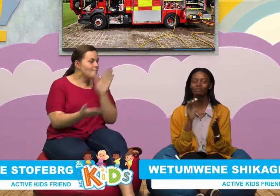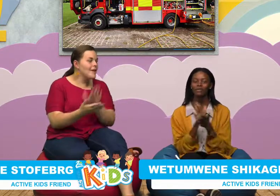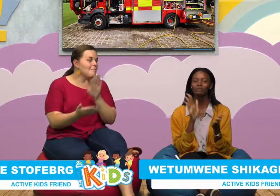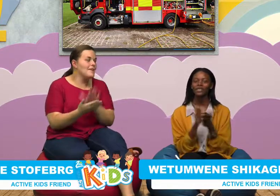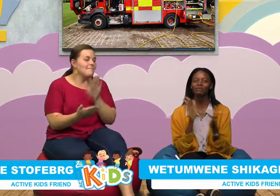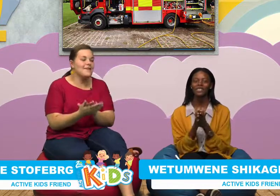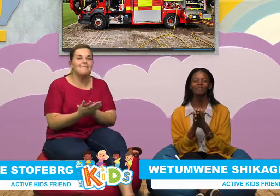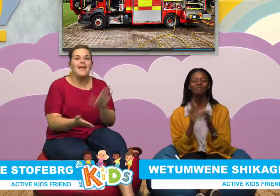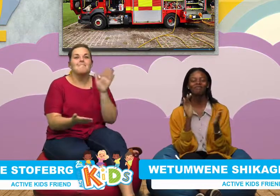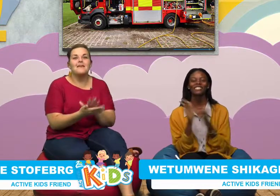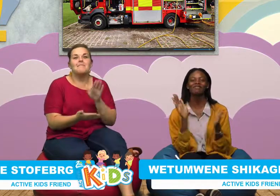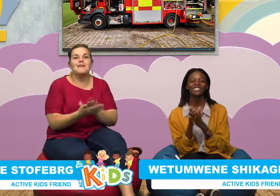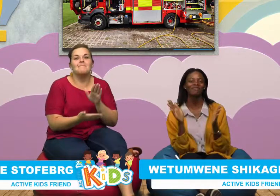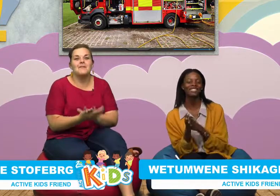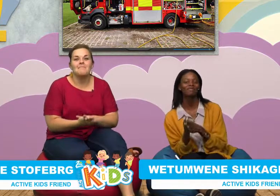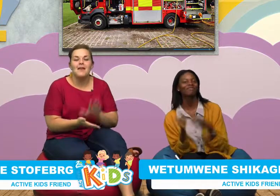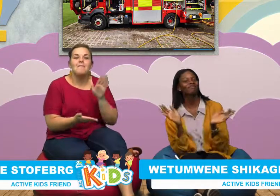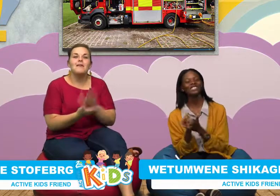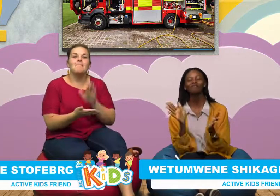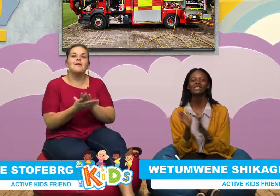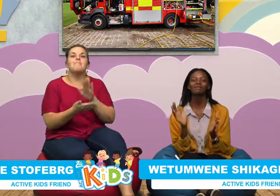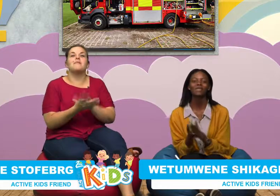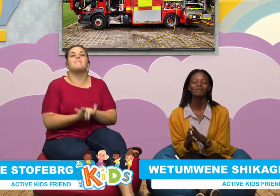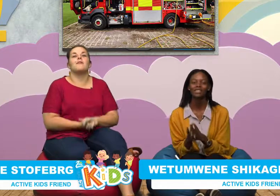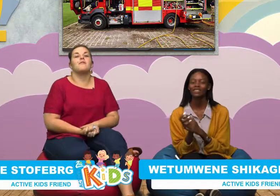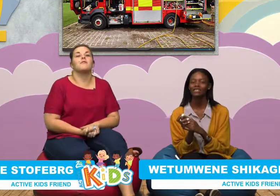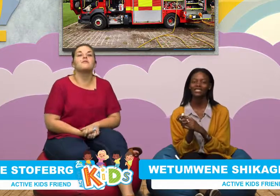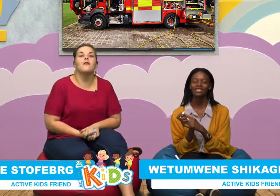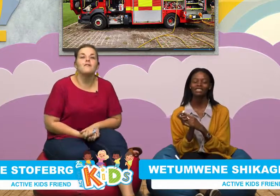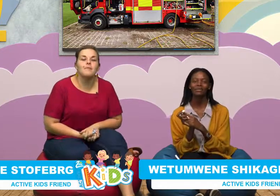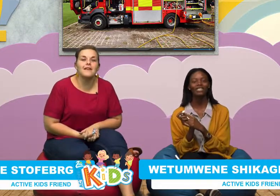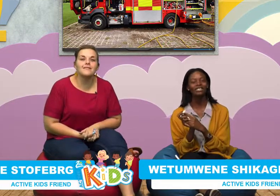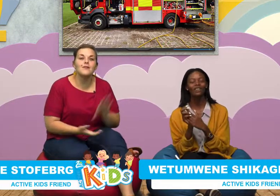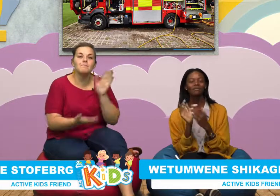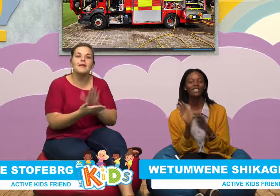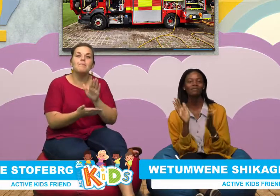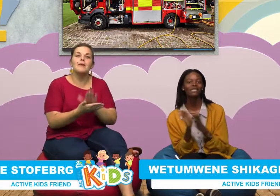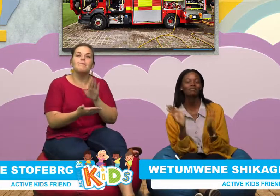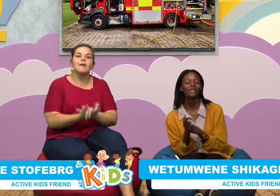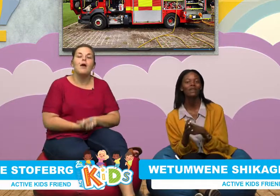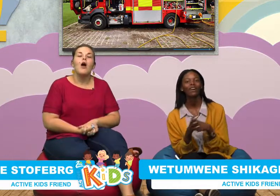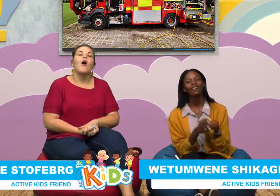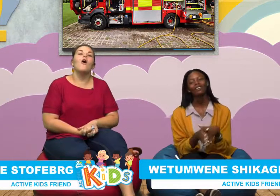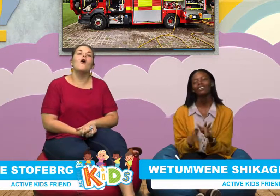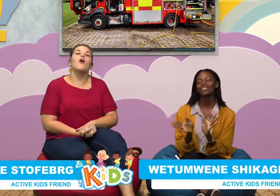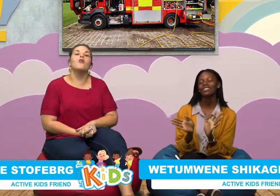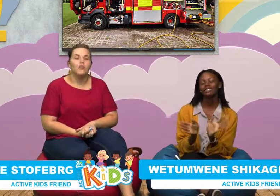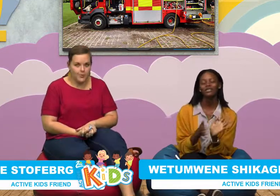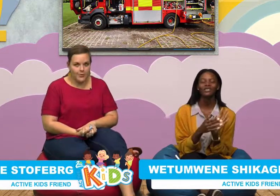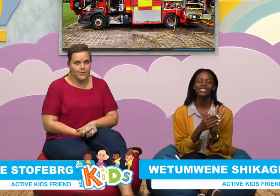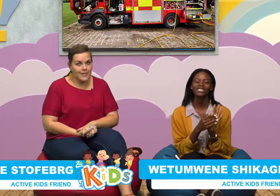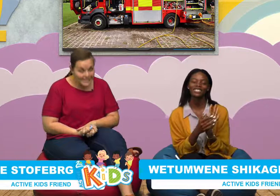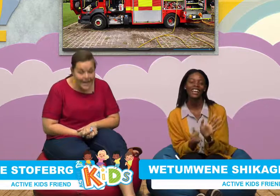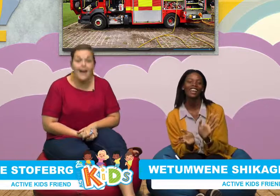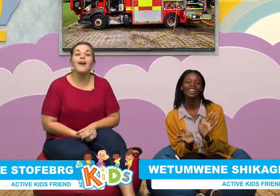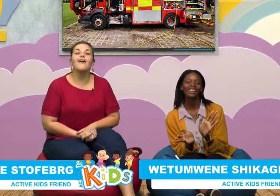goes beep, beep, beep, beep, beep, beep. Beep, beep, beep, the hooter on the bus goes beep, beep, beep, all